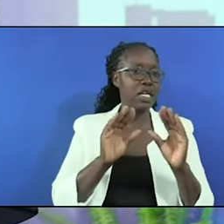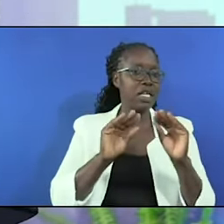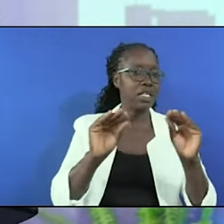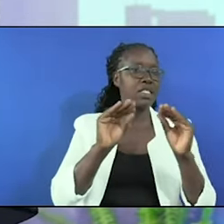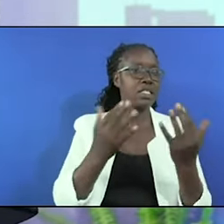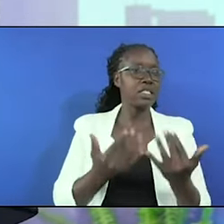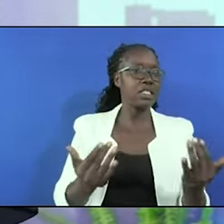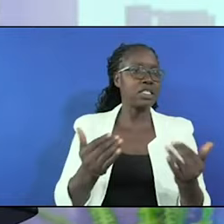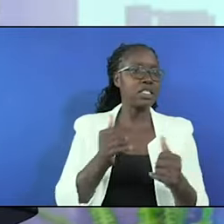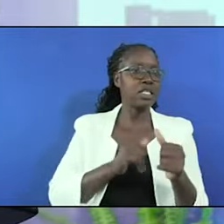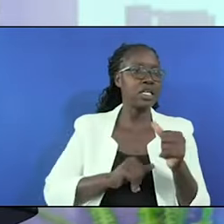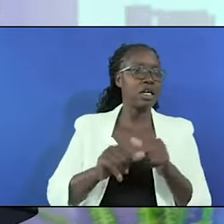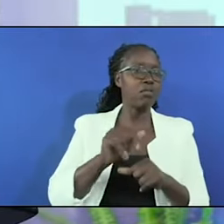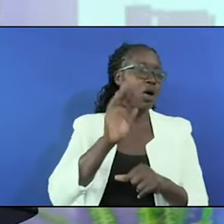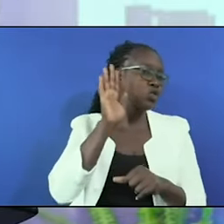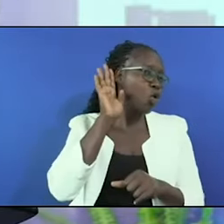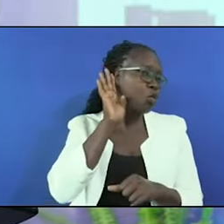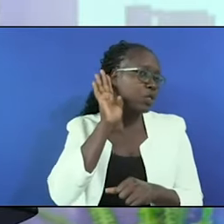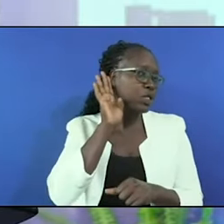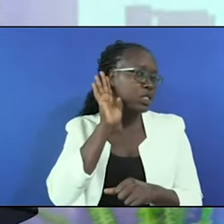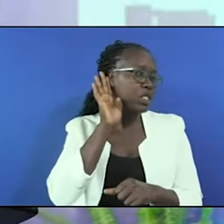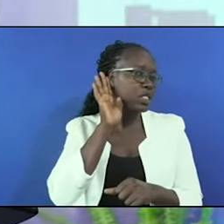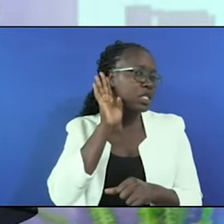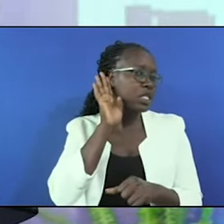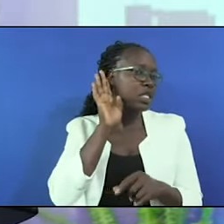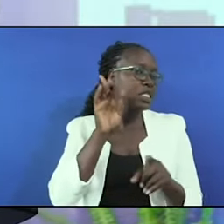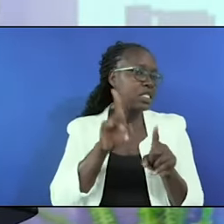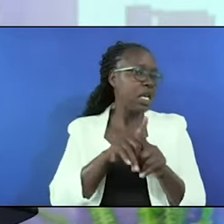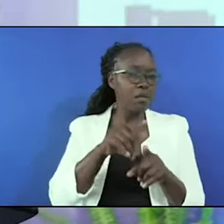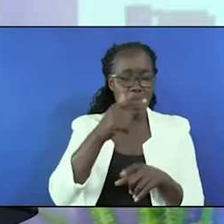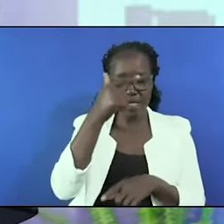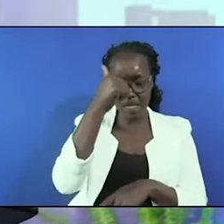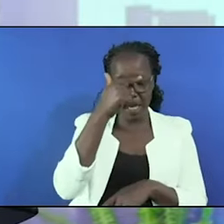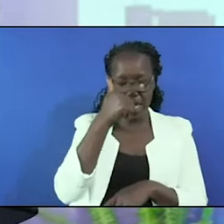children about obedience like Isaac.